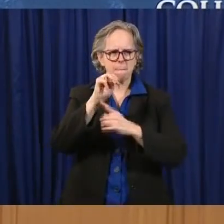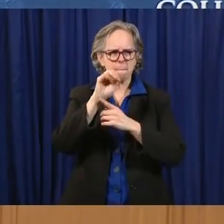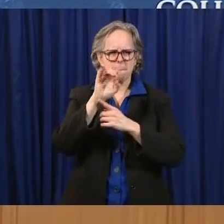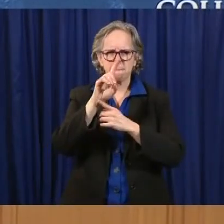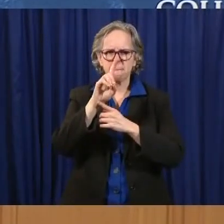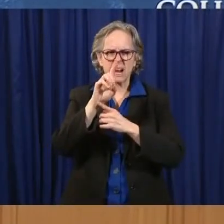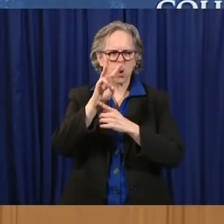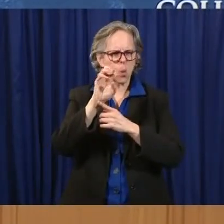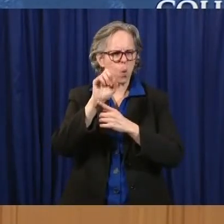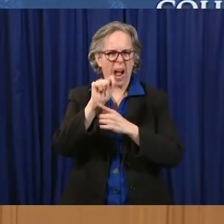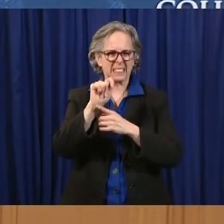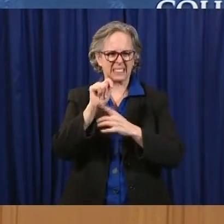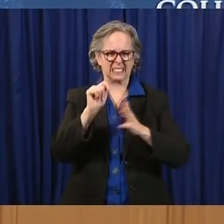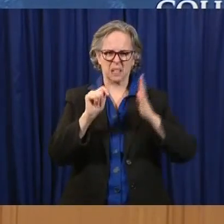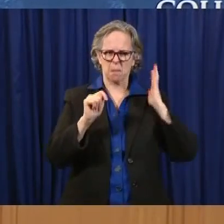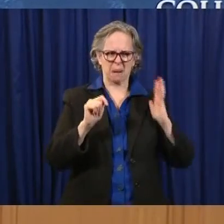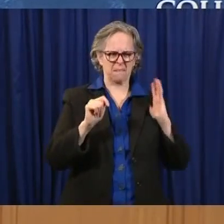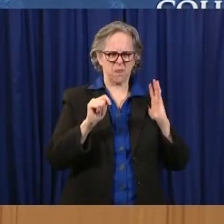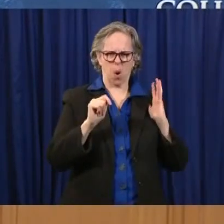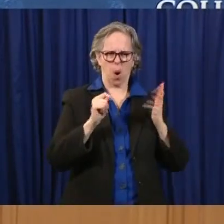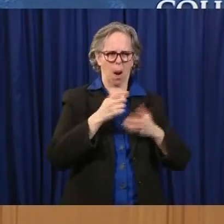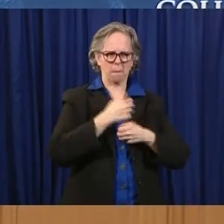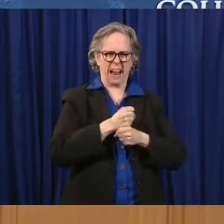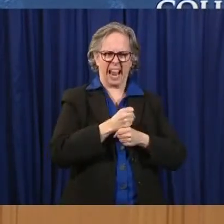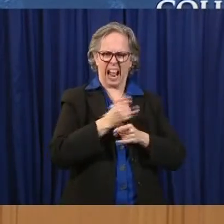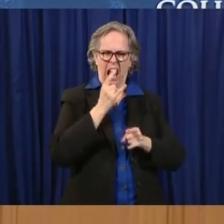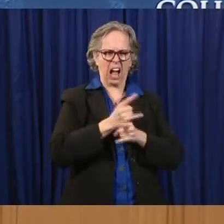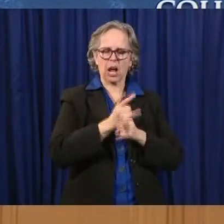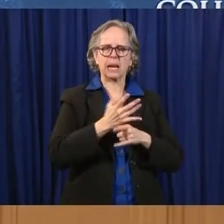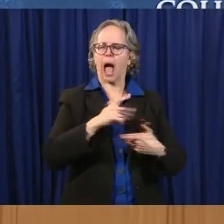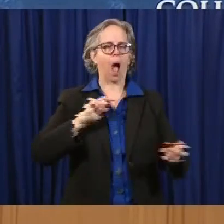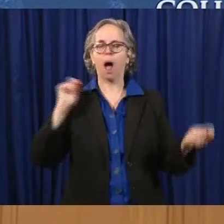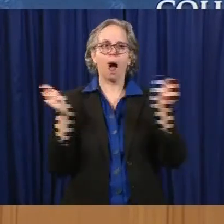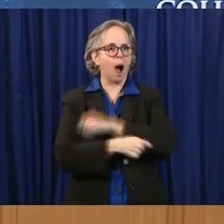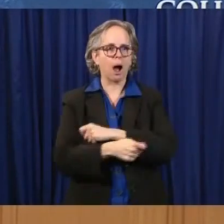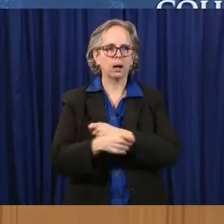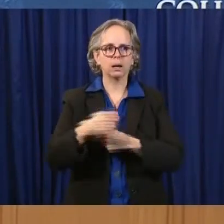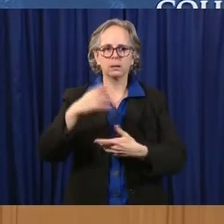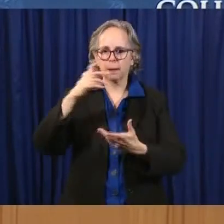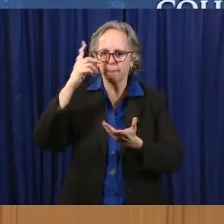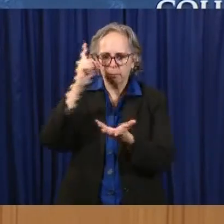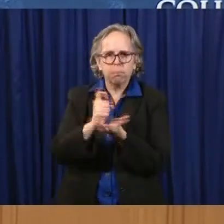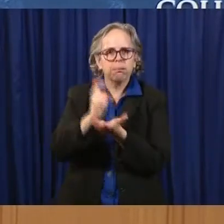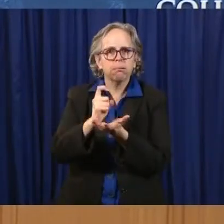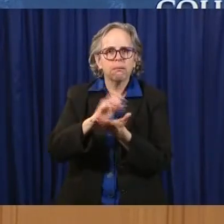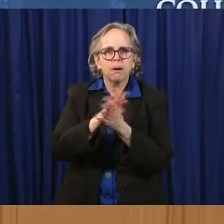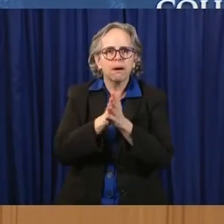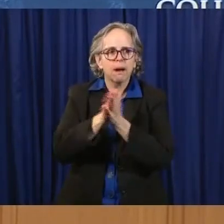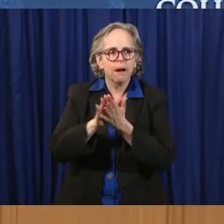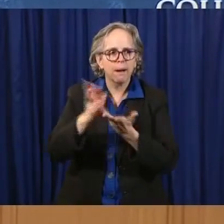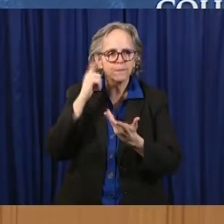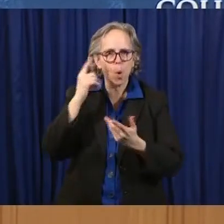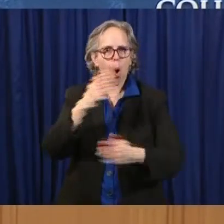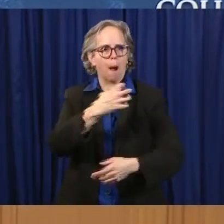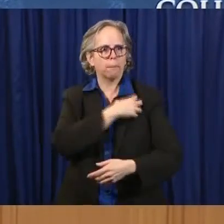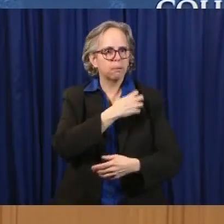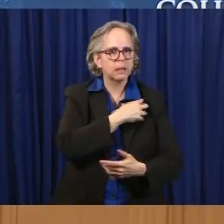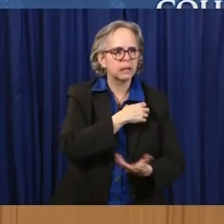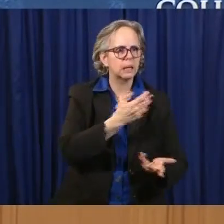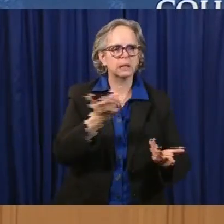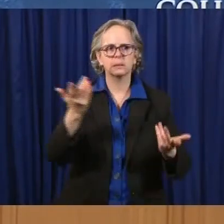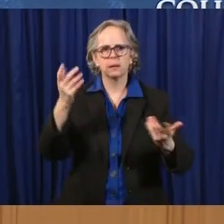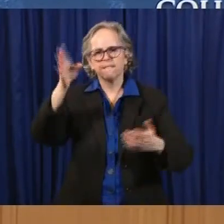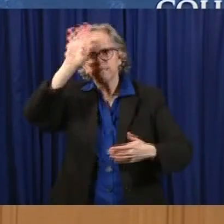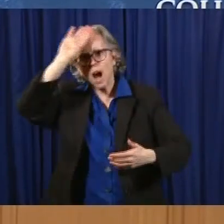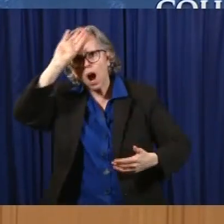making spirits to hand sanitizer, again, for our frontline workers, our police officers, our